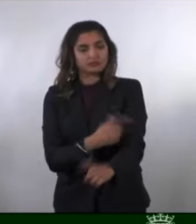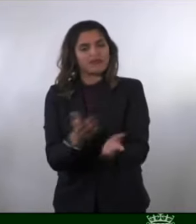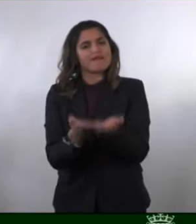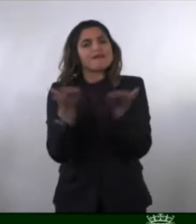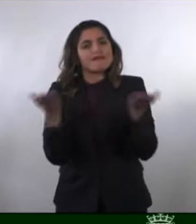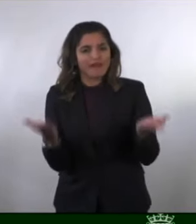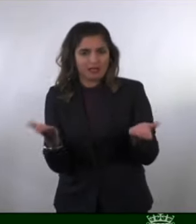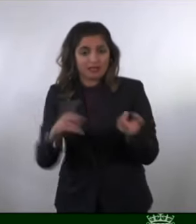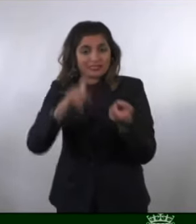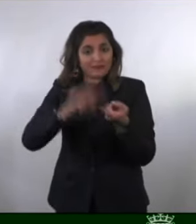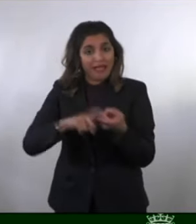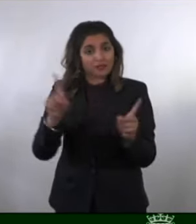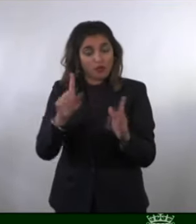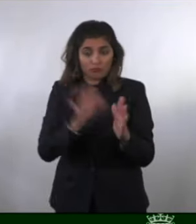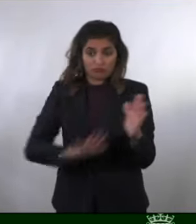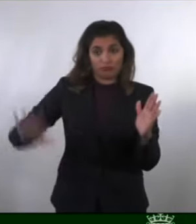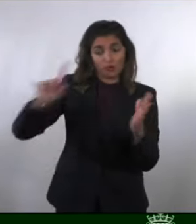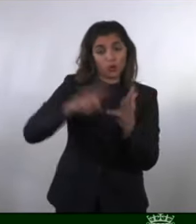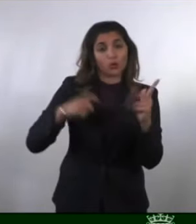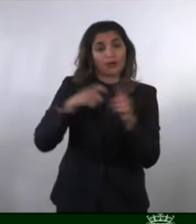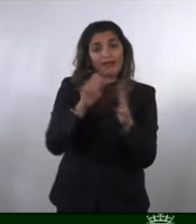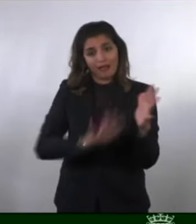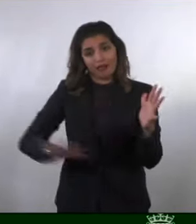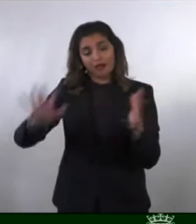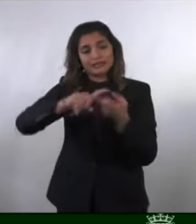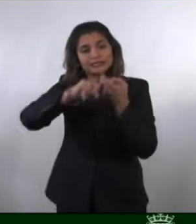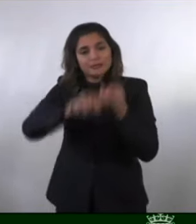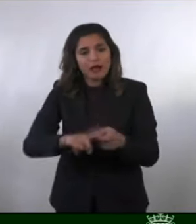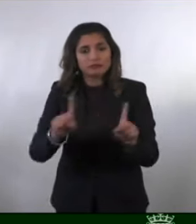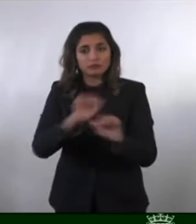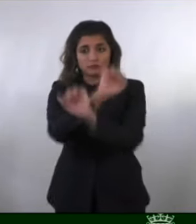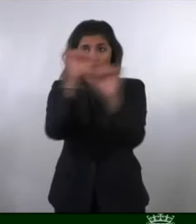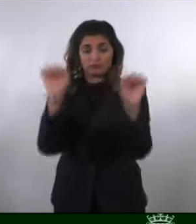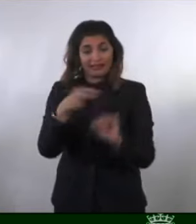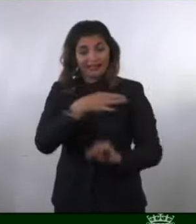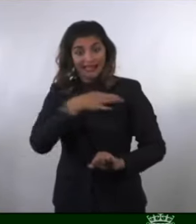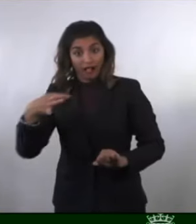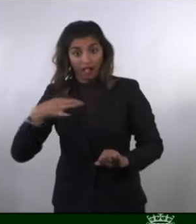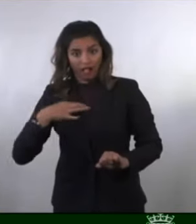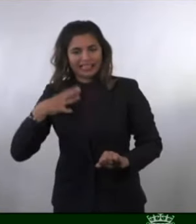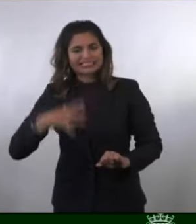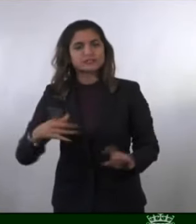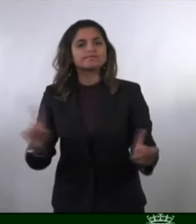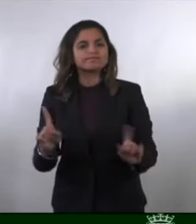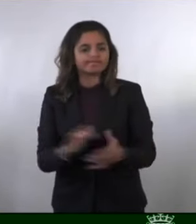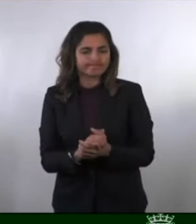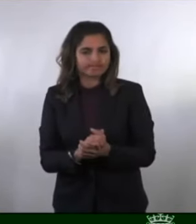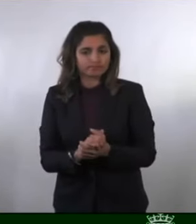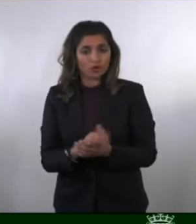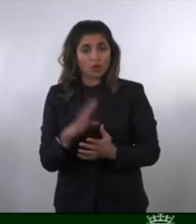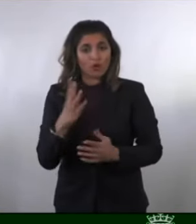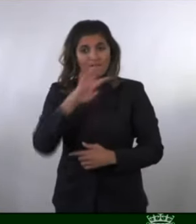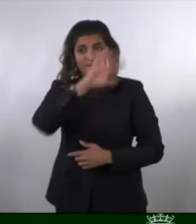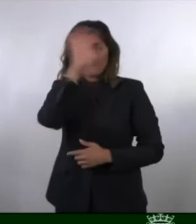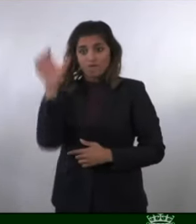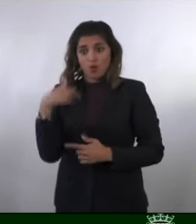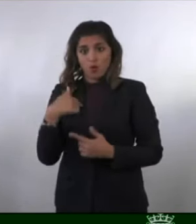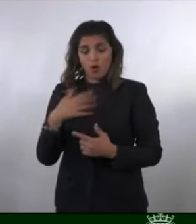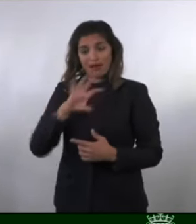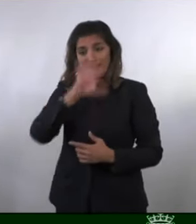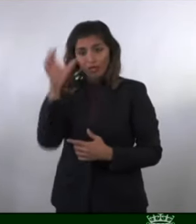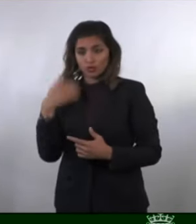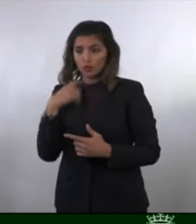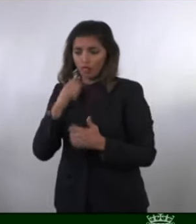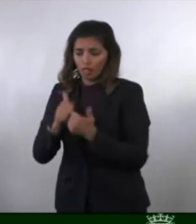need. That is the agreement that we have reached amongst the 4 nations. It's the principle that